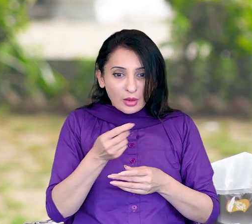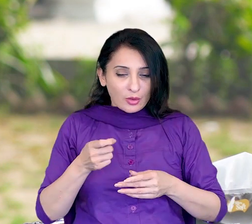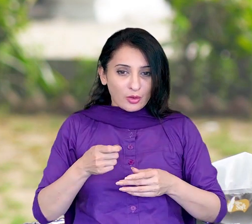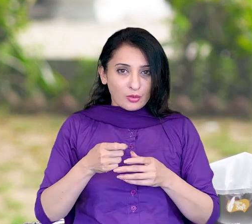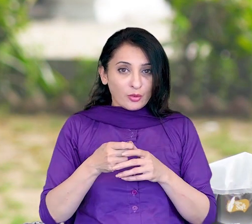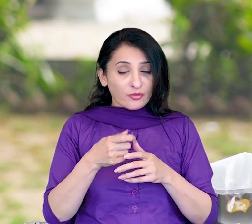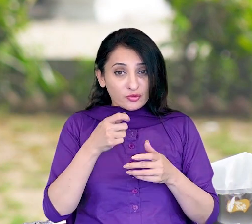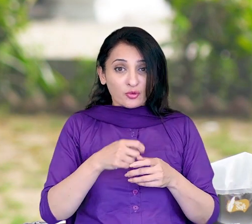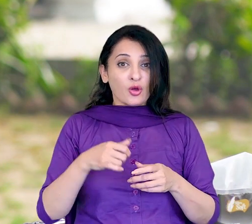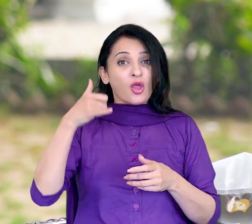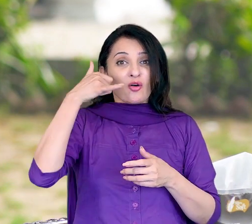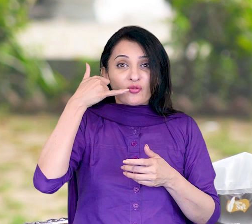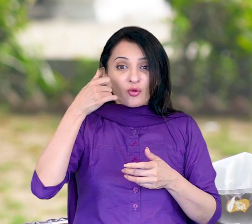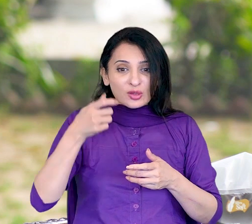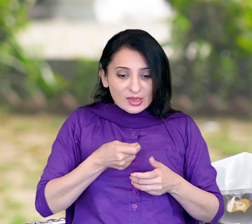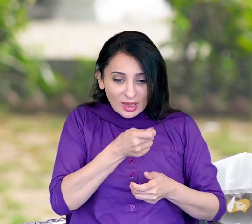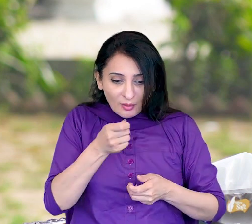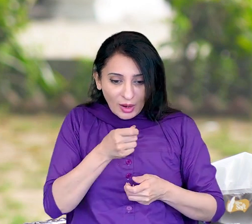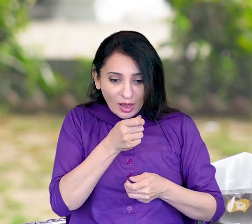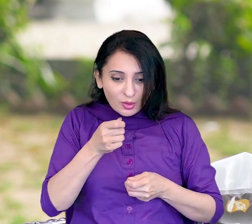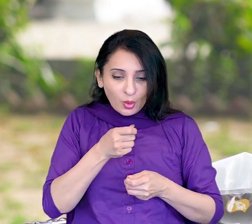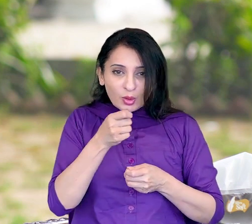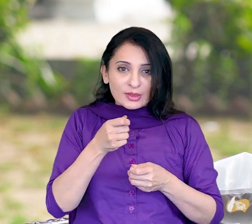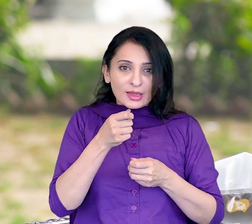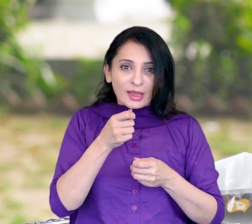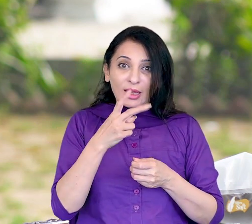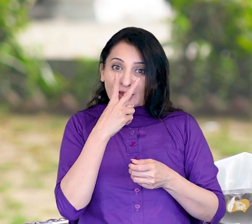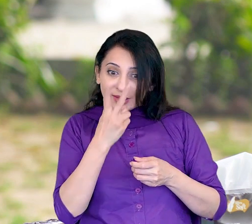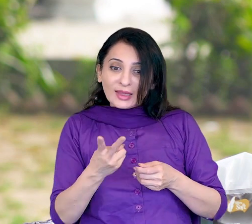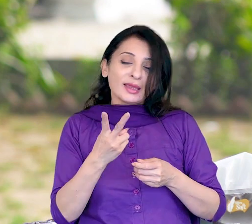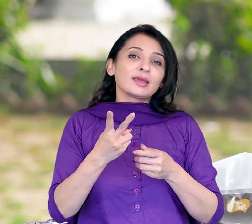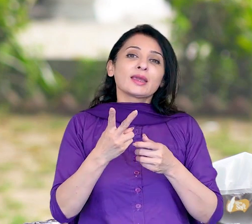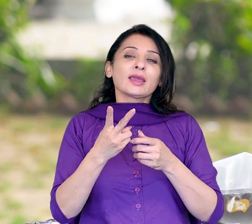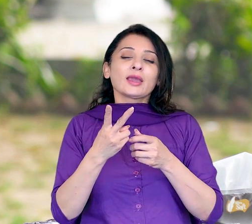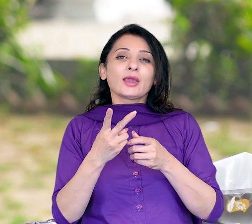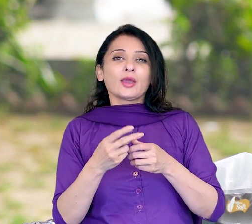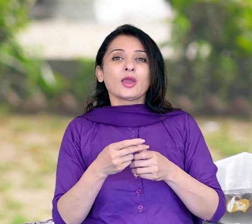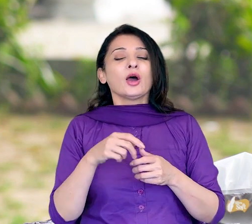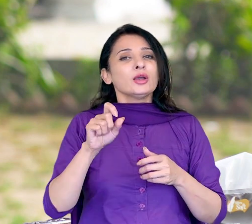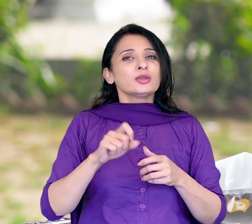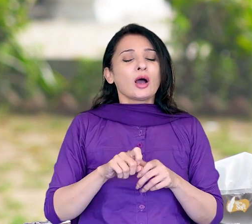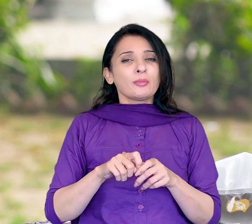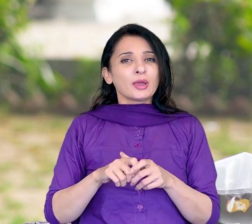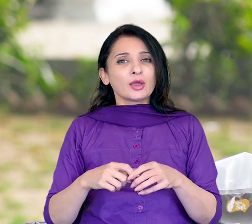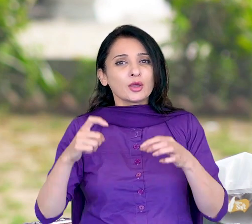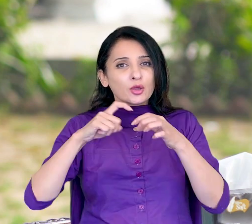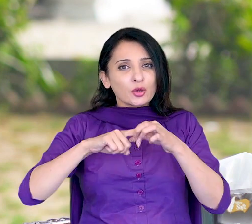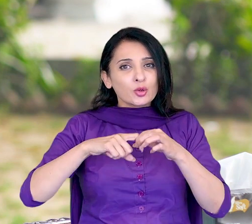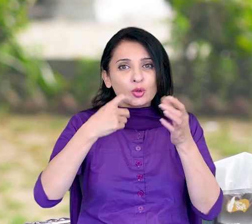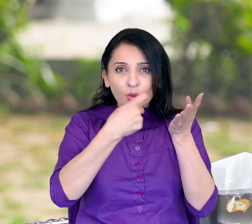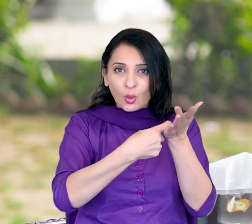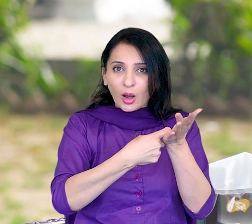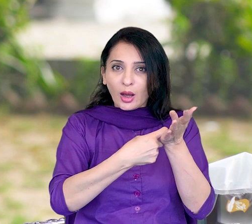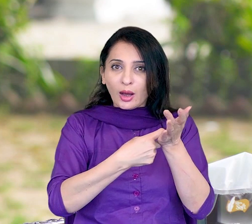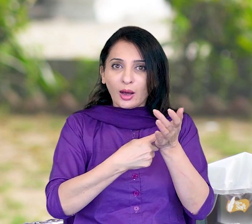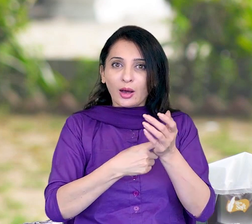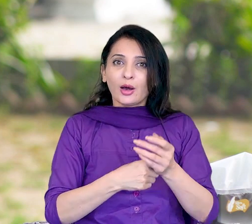and to the entire process of dispensing medication through the barcodes, the QR codes and all that, we saw